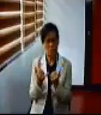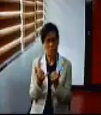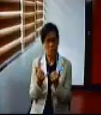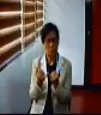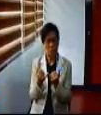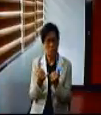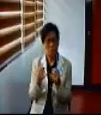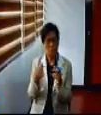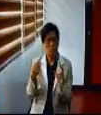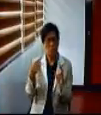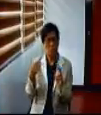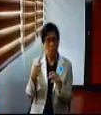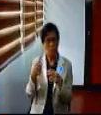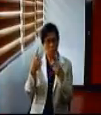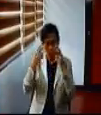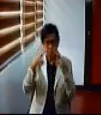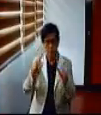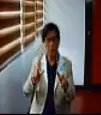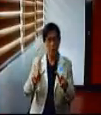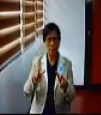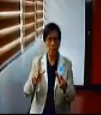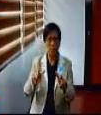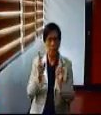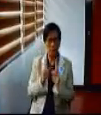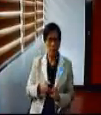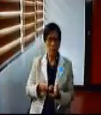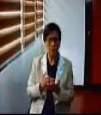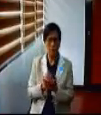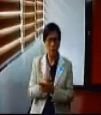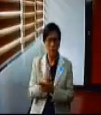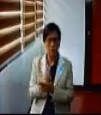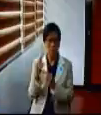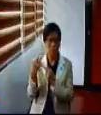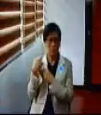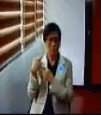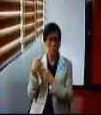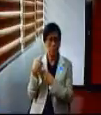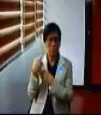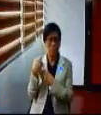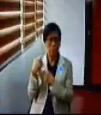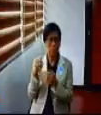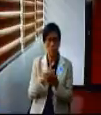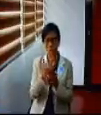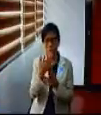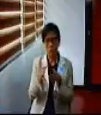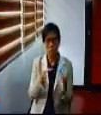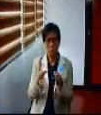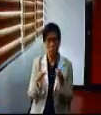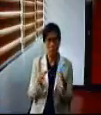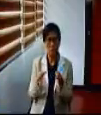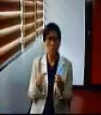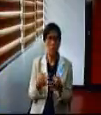violated the human rights responsibility that you just explained?